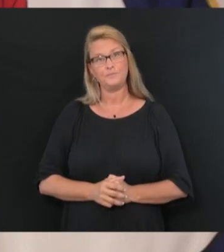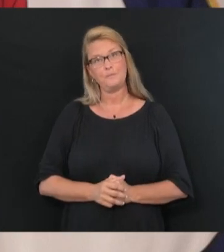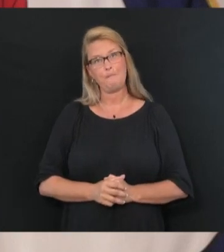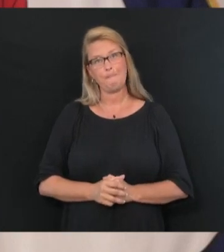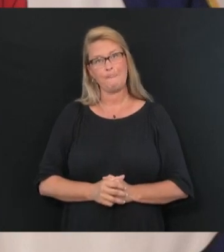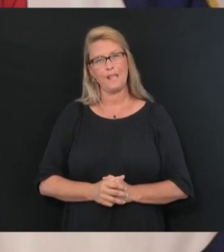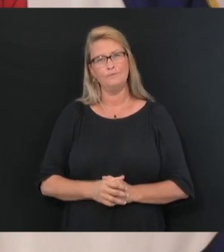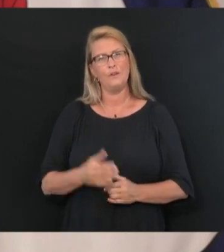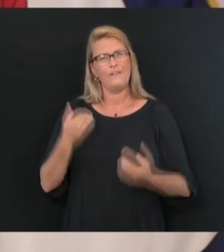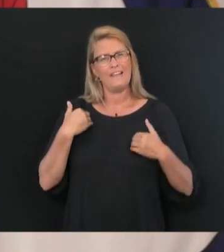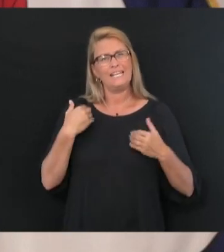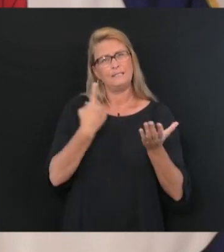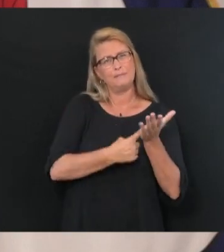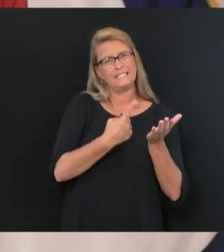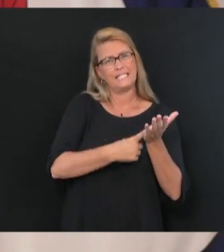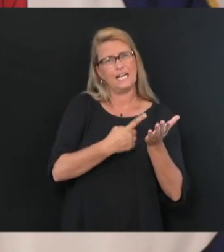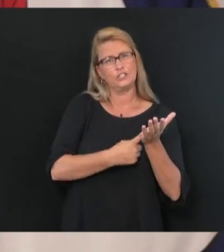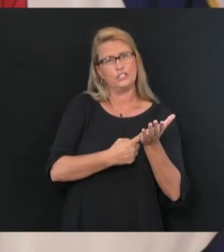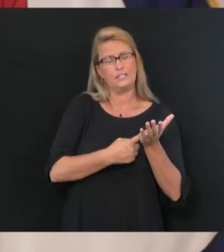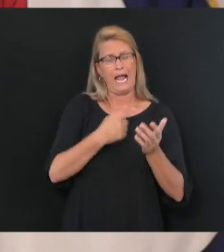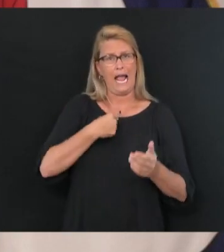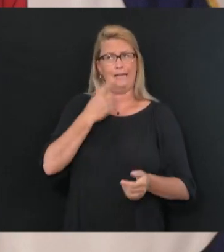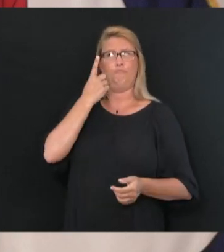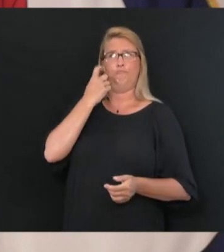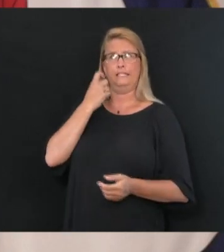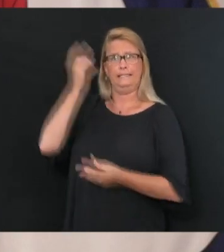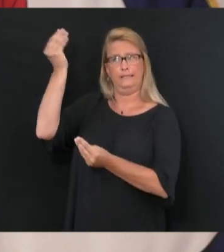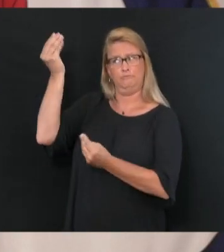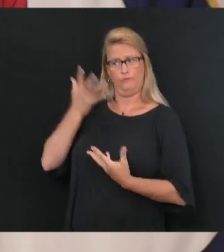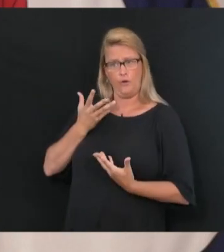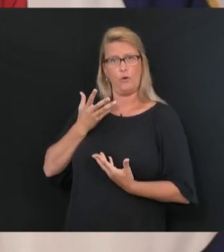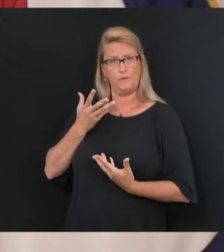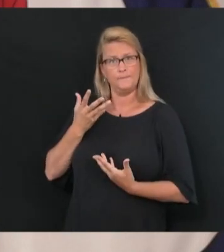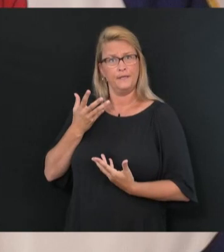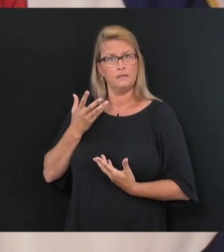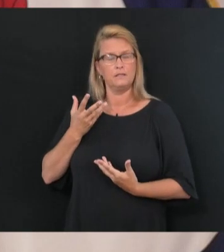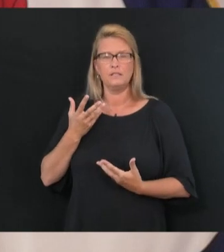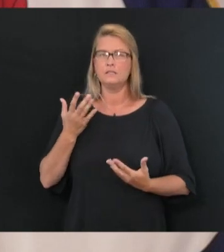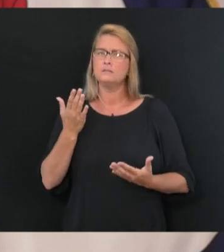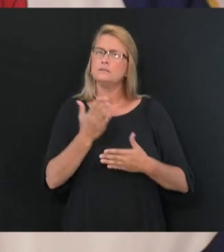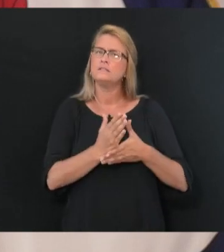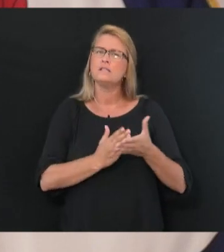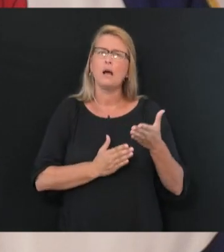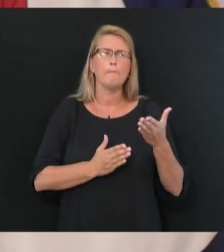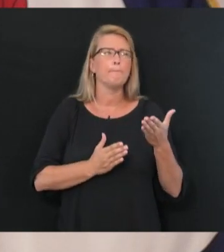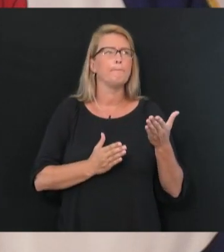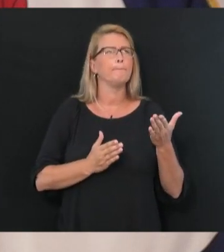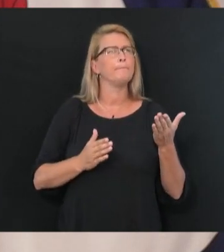some discussion over the weekend. I just found out about it, to tell you the truth. But there's been some